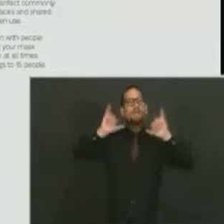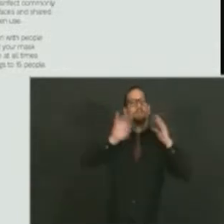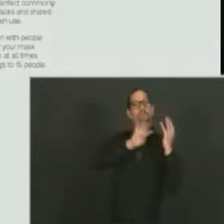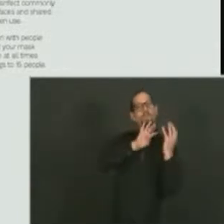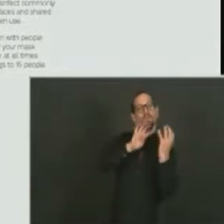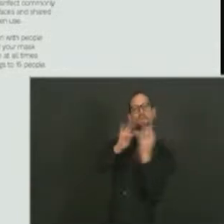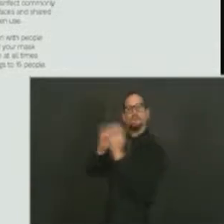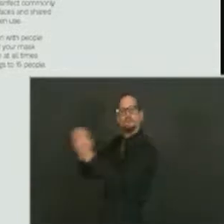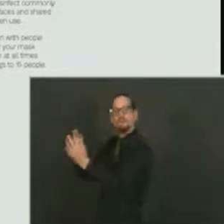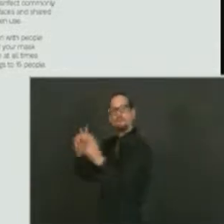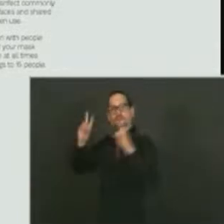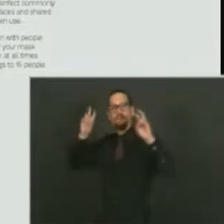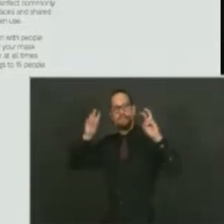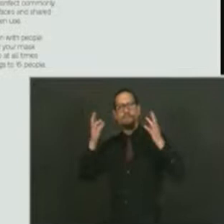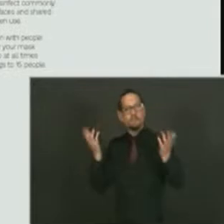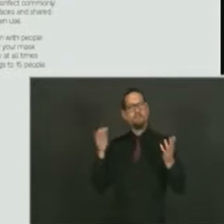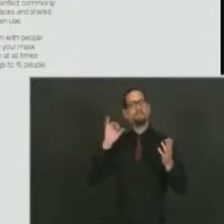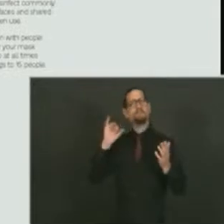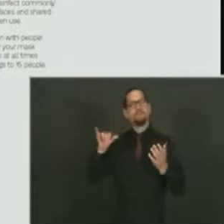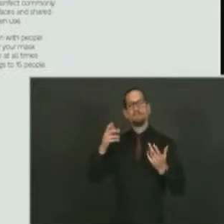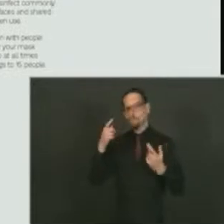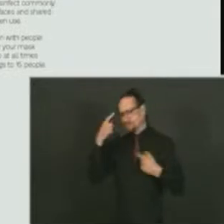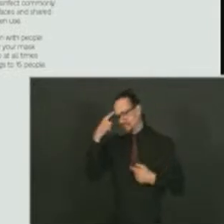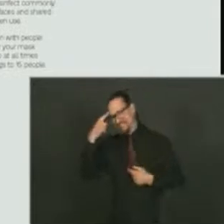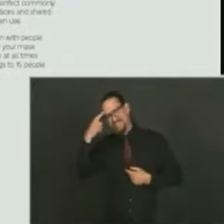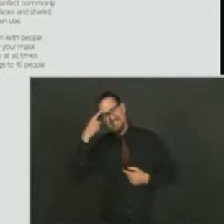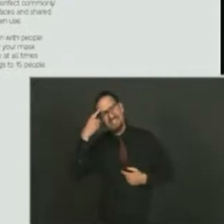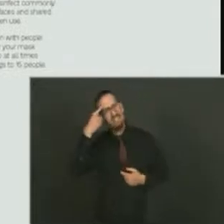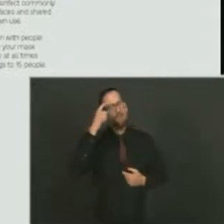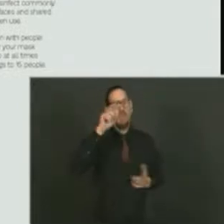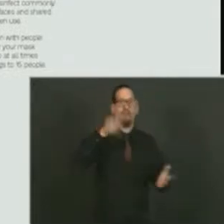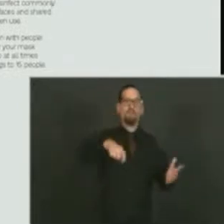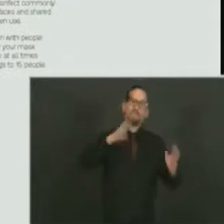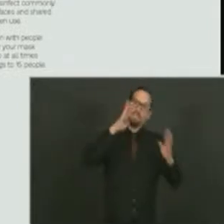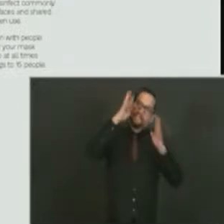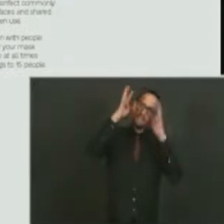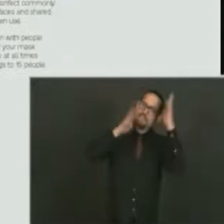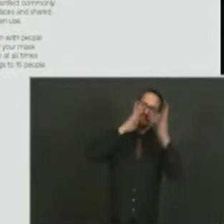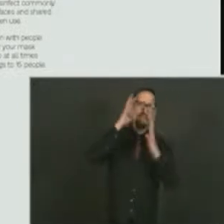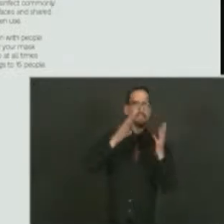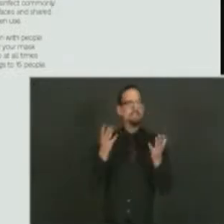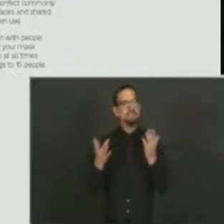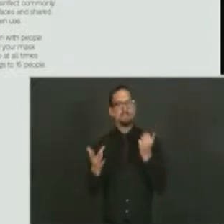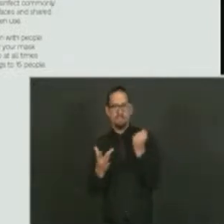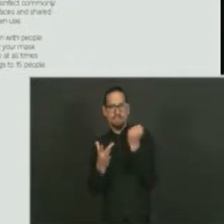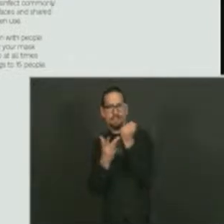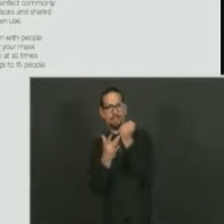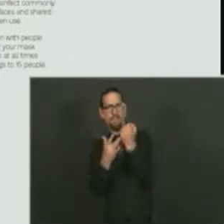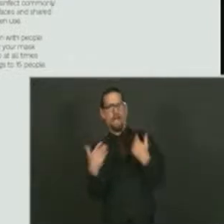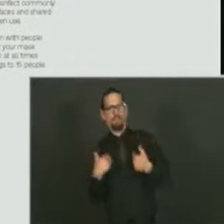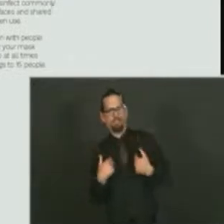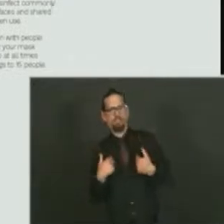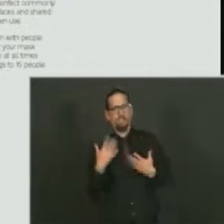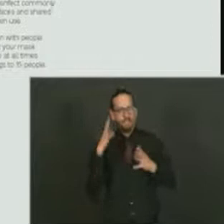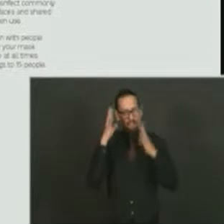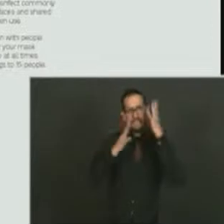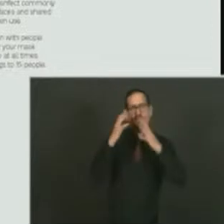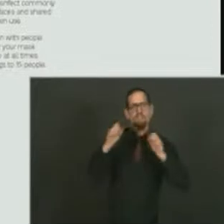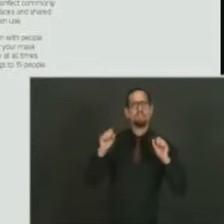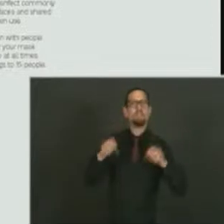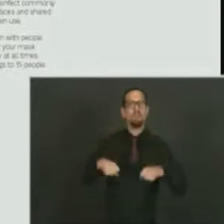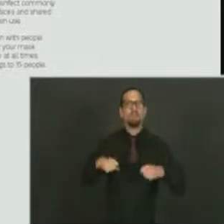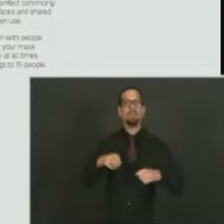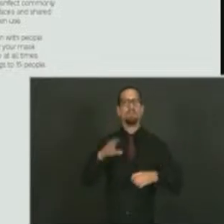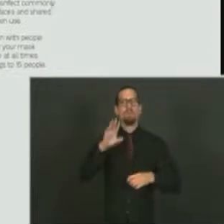we've learned how to do this. We've learned how to be creative. And I'm just gonna say, there's enough talk about